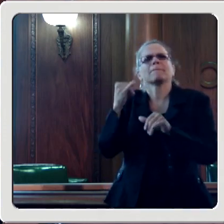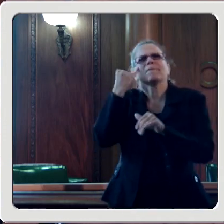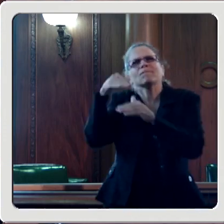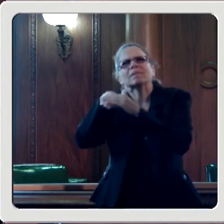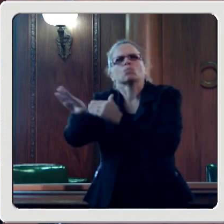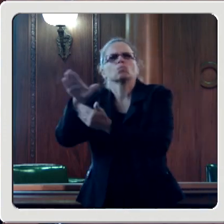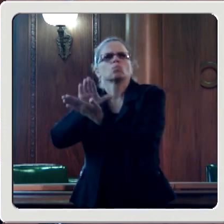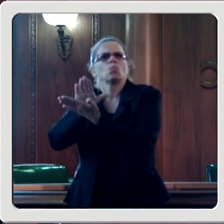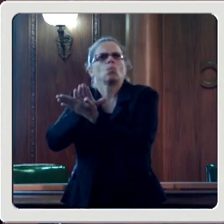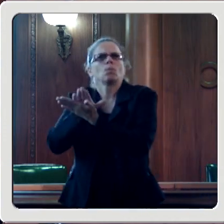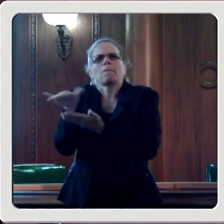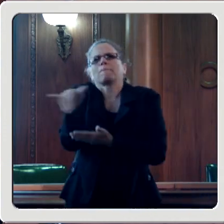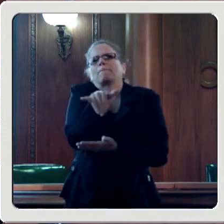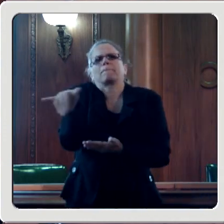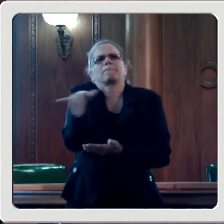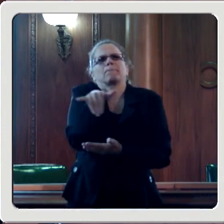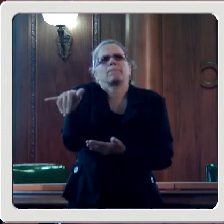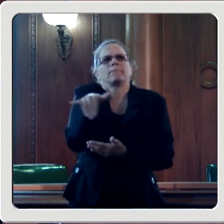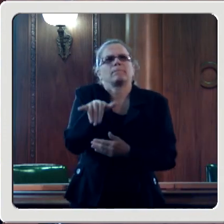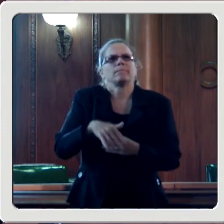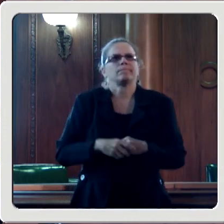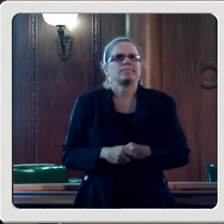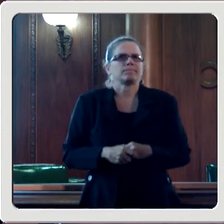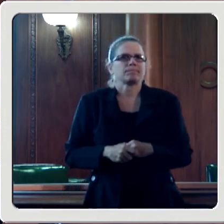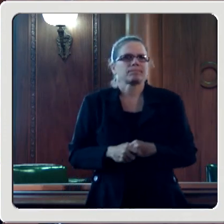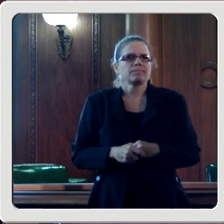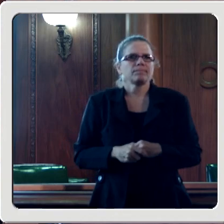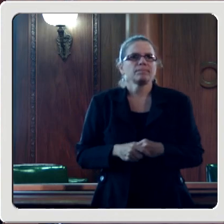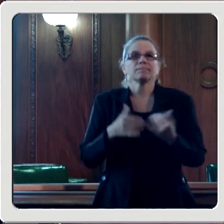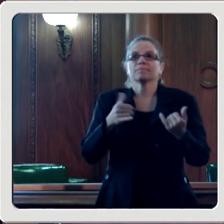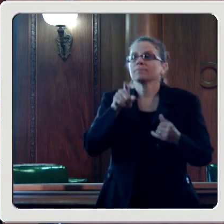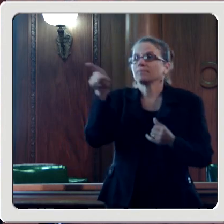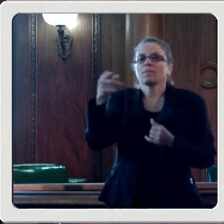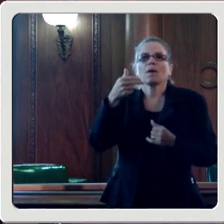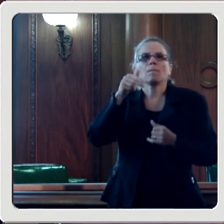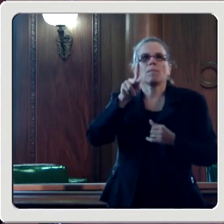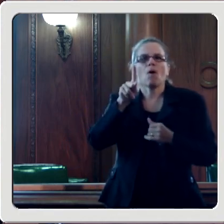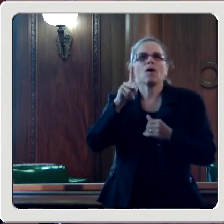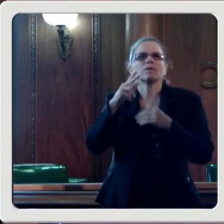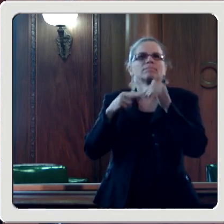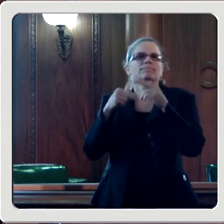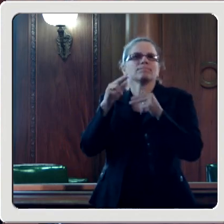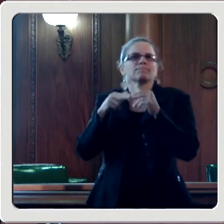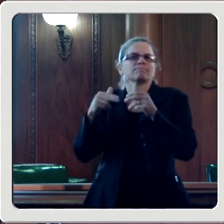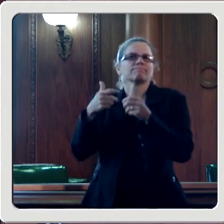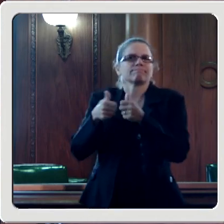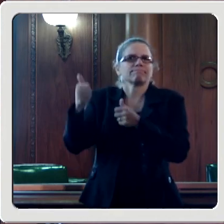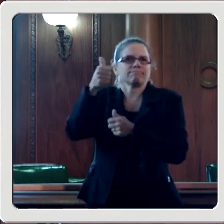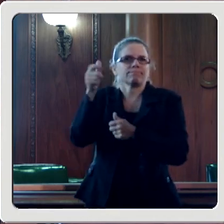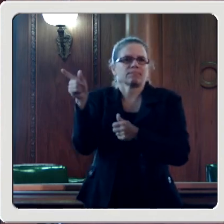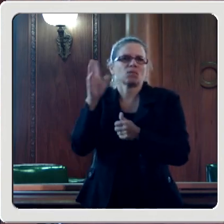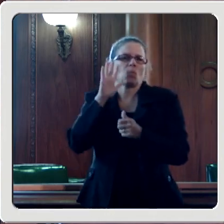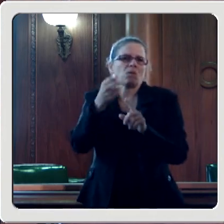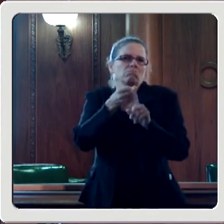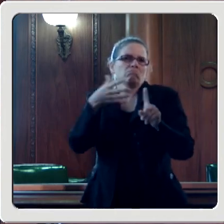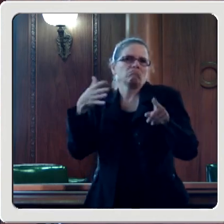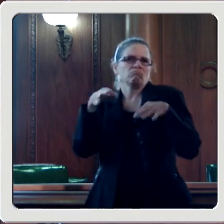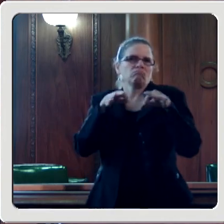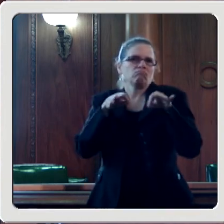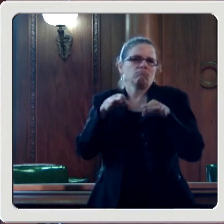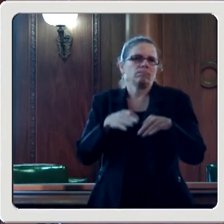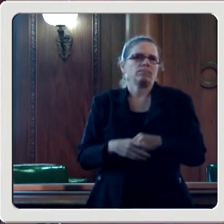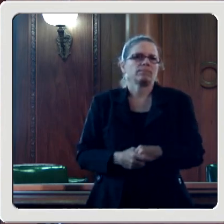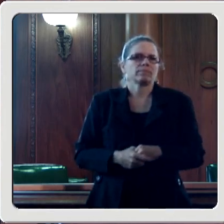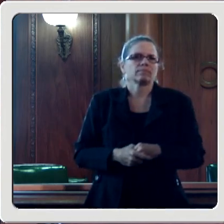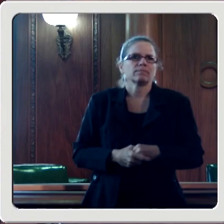to Director Pat Sullivan. Again, does a great job with parks and facilities, and he'll give an update and maybe piggyback at some other information.